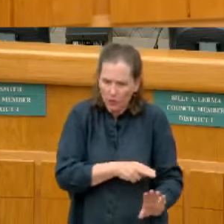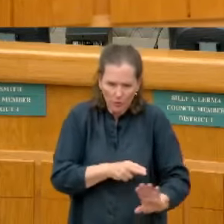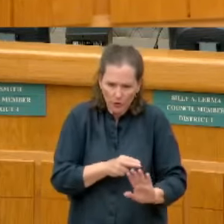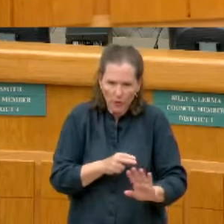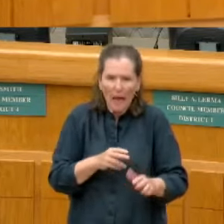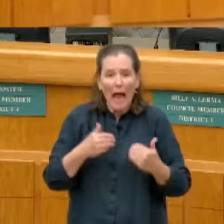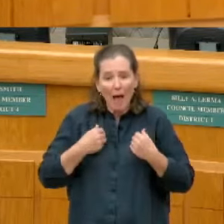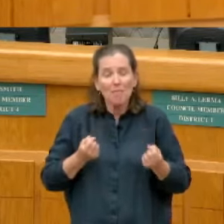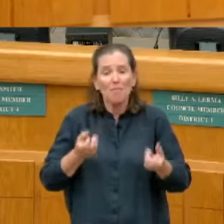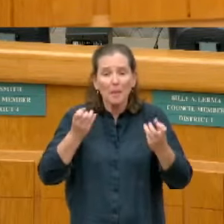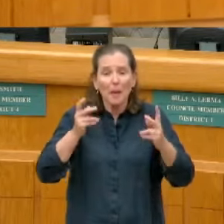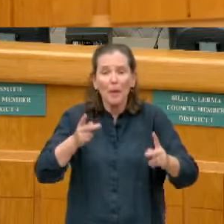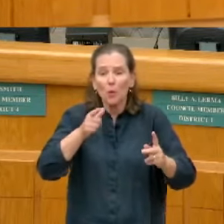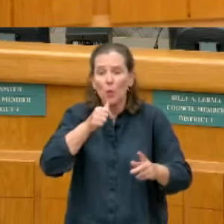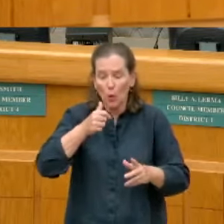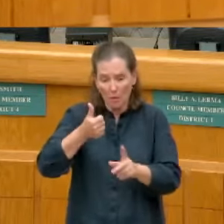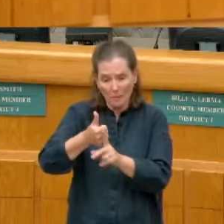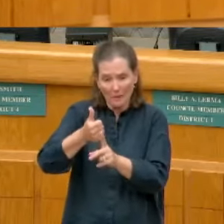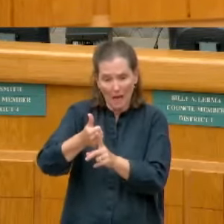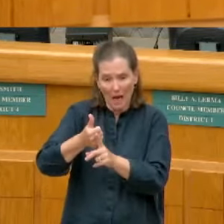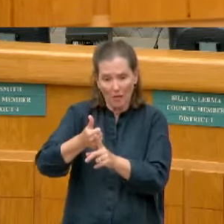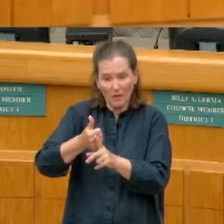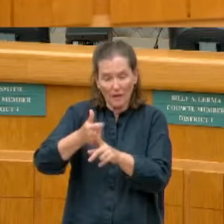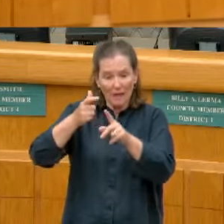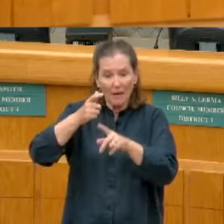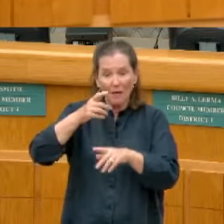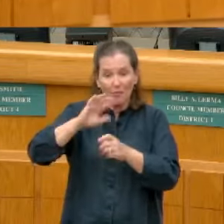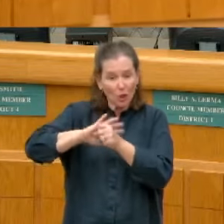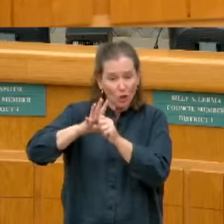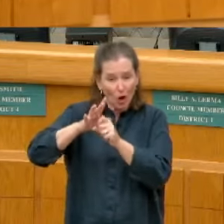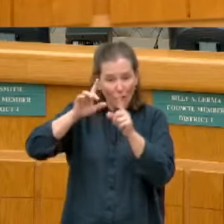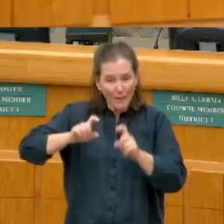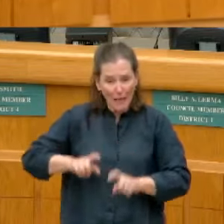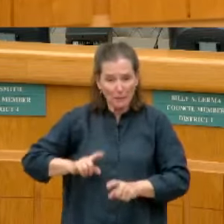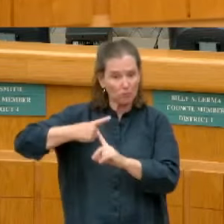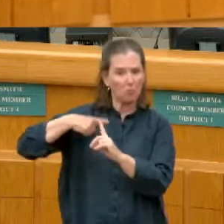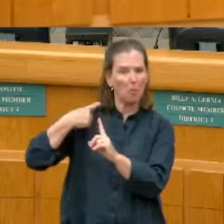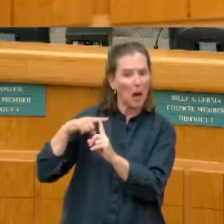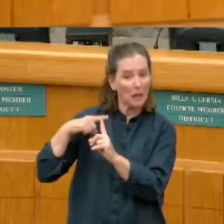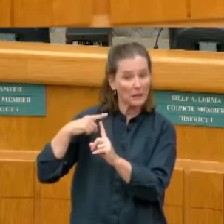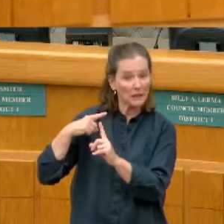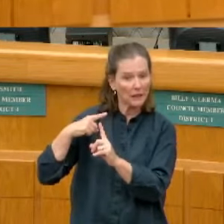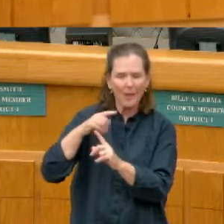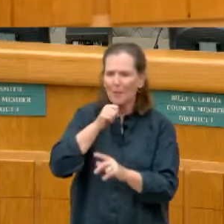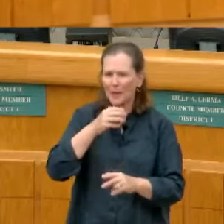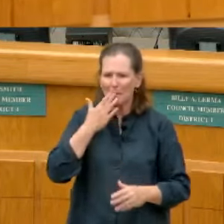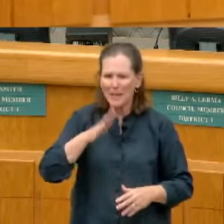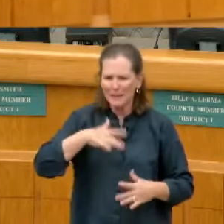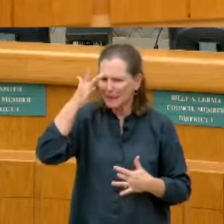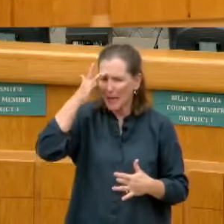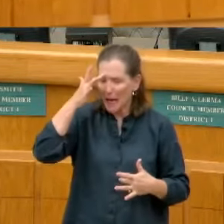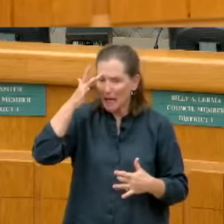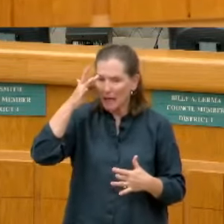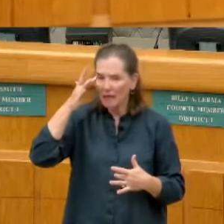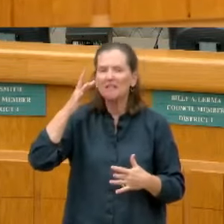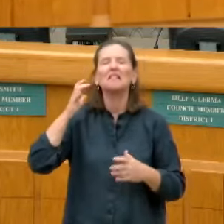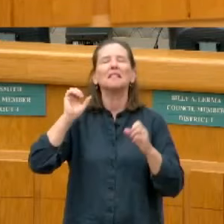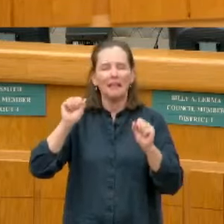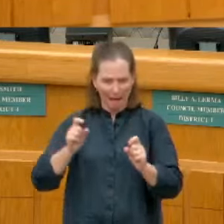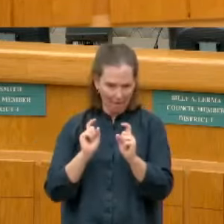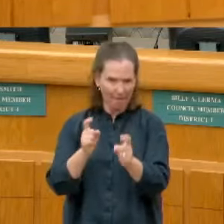COVID-19 if they have very mild or moderate symptoms. And these are the antibodies that can help the body fight the disease and in